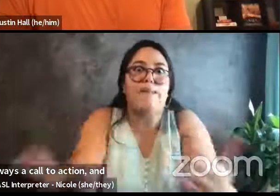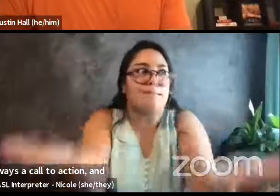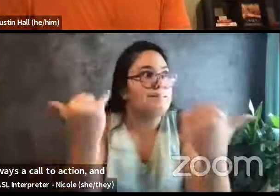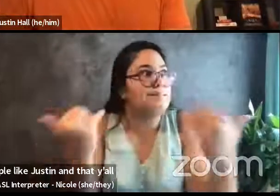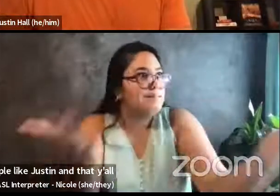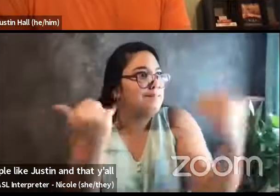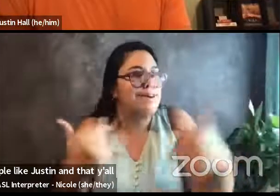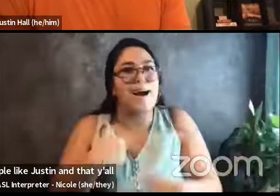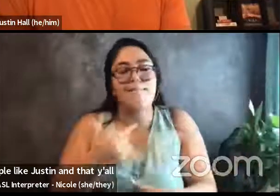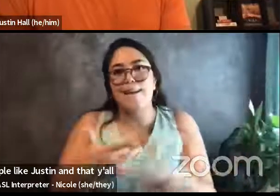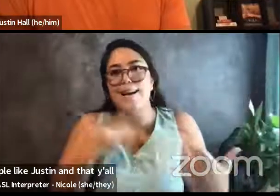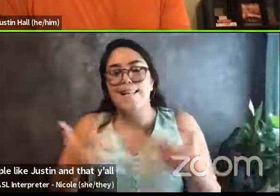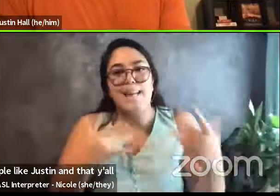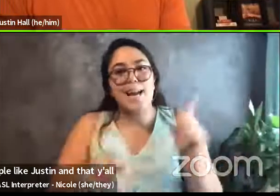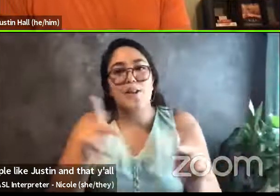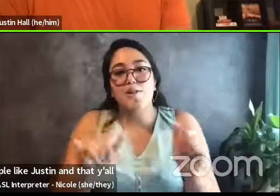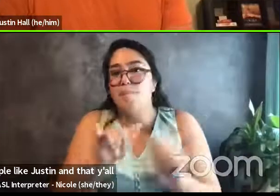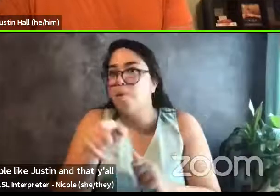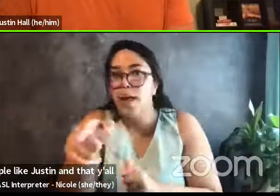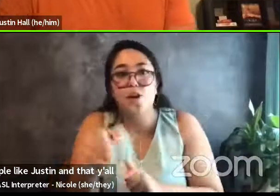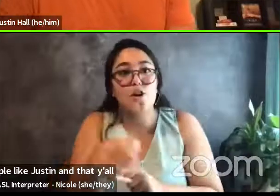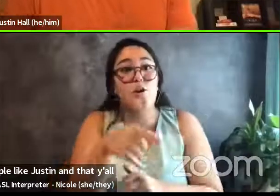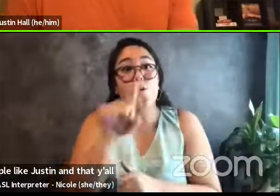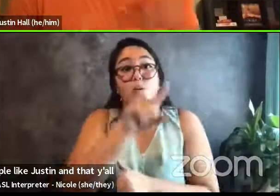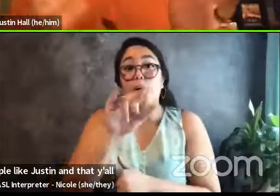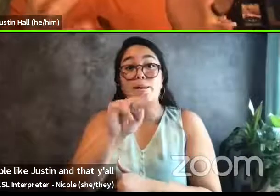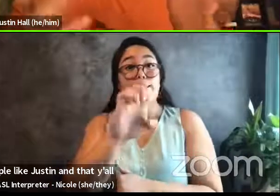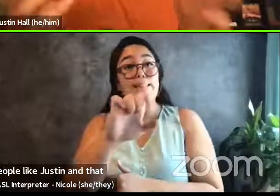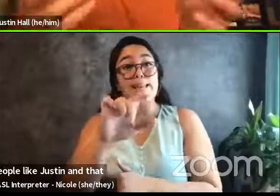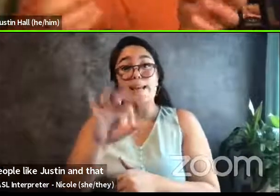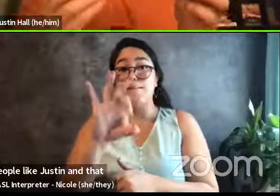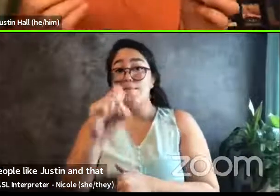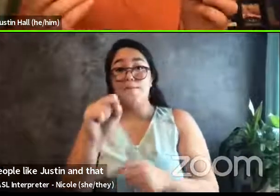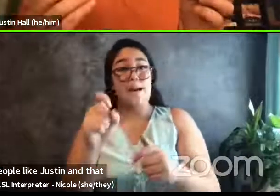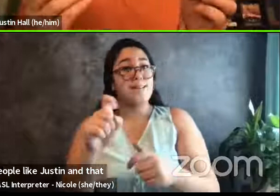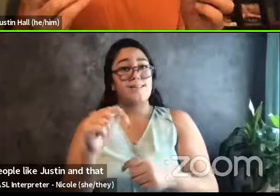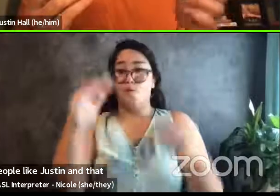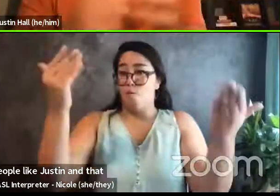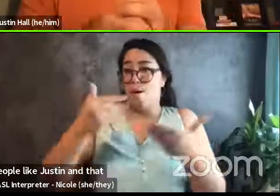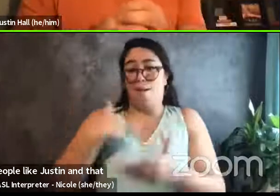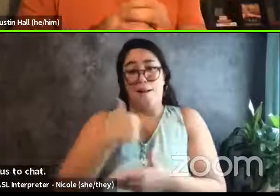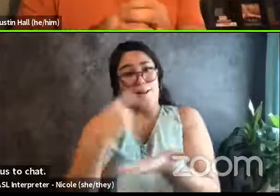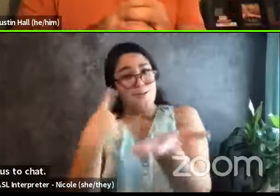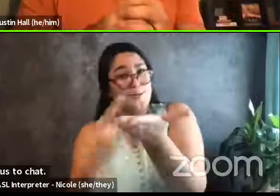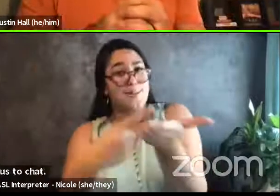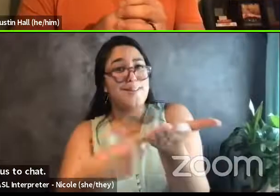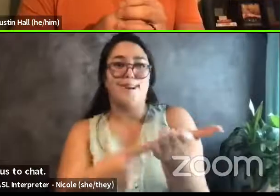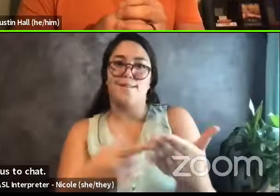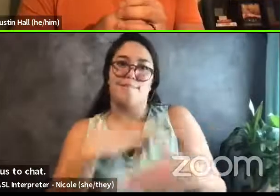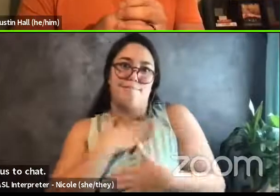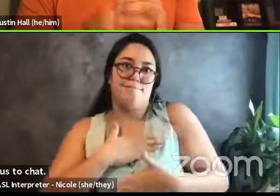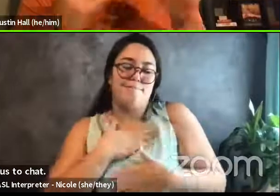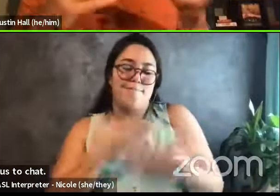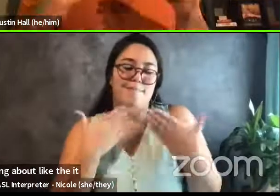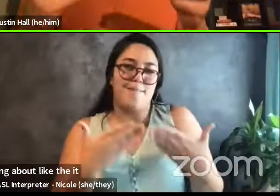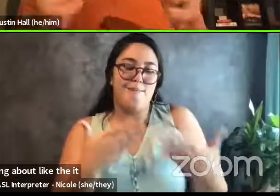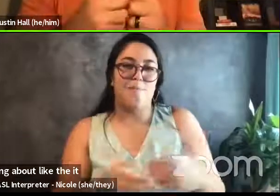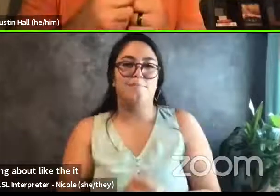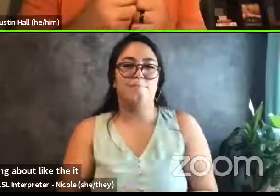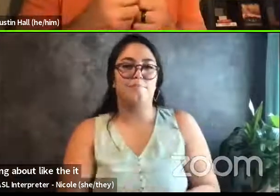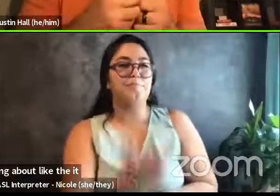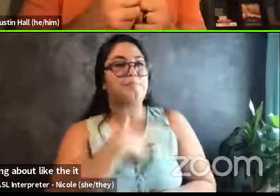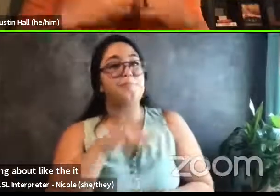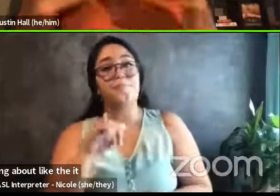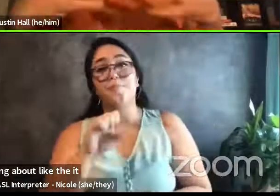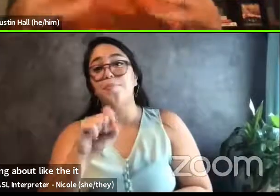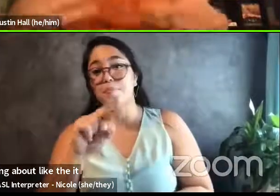y'all invited us to chat. Um, and there's like thinking about like the, um, I think it's, um,